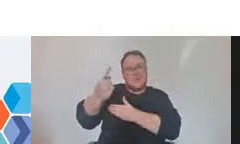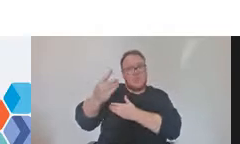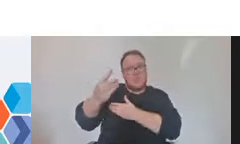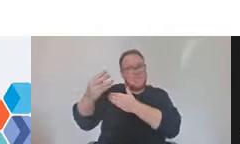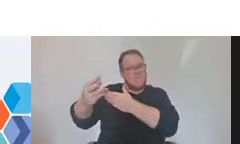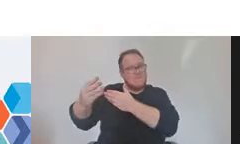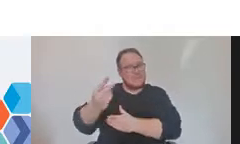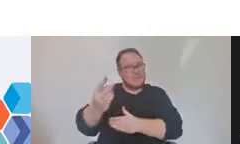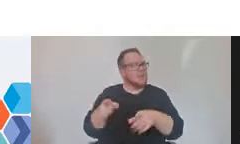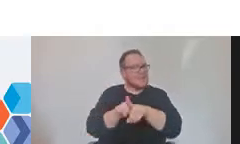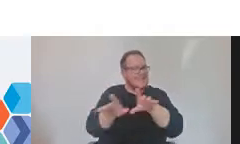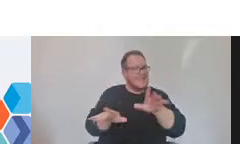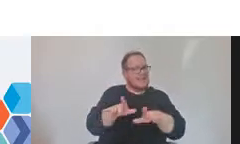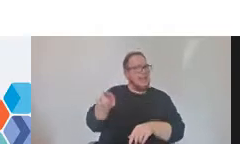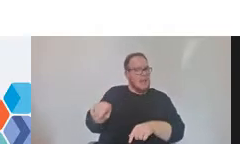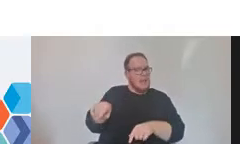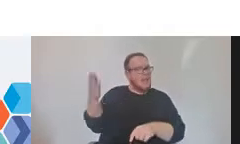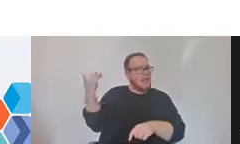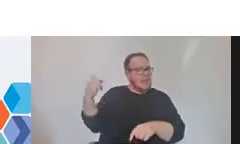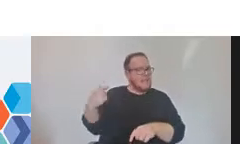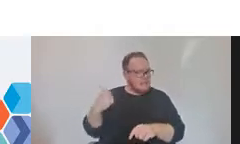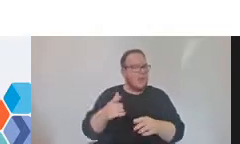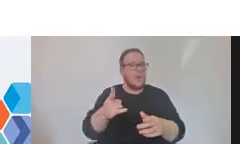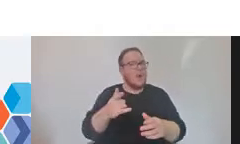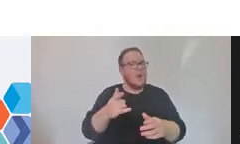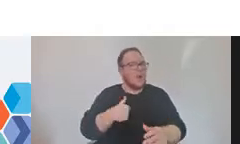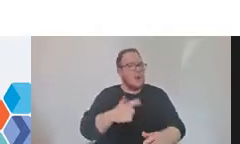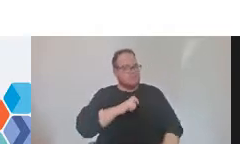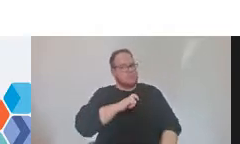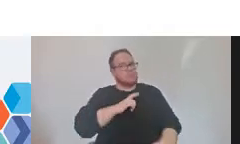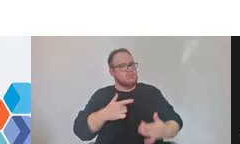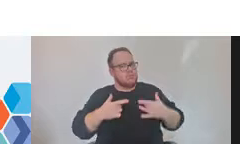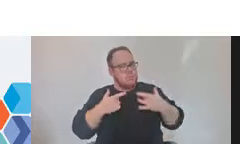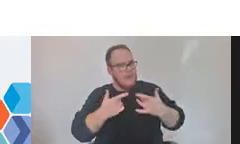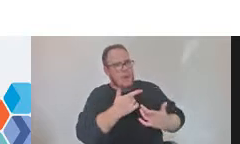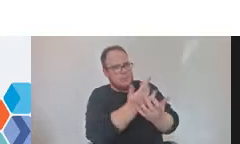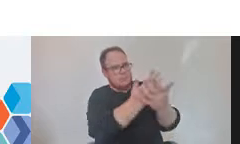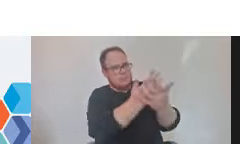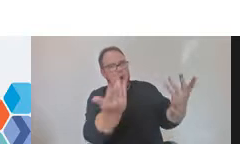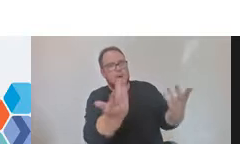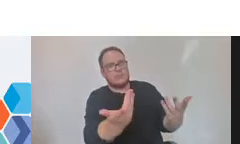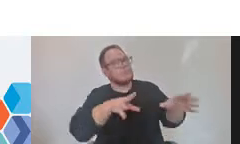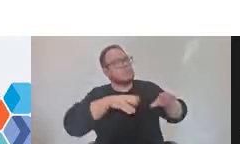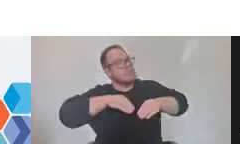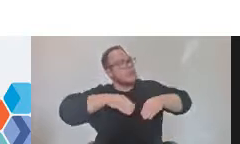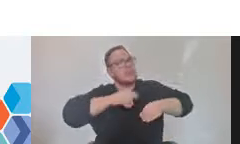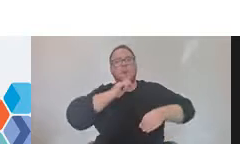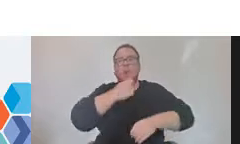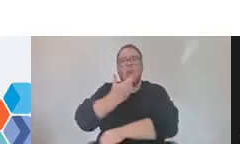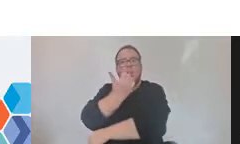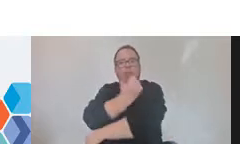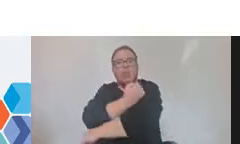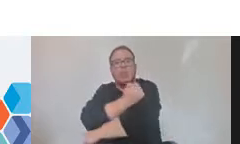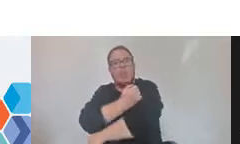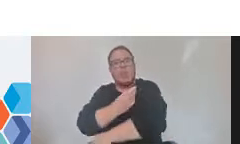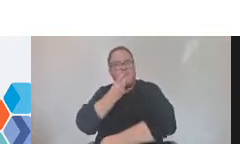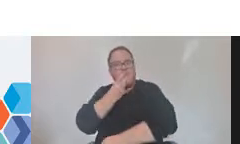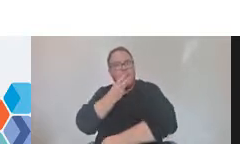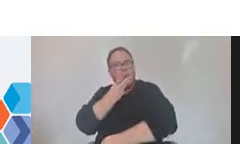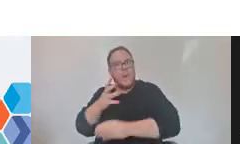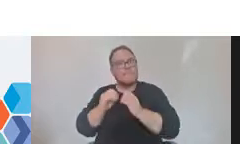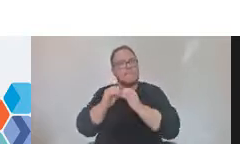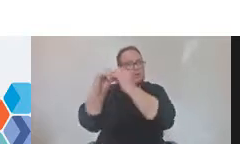and confident that we'll get similarly high uptake levels for our booster programme. We're equally working away